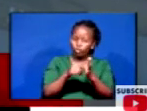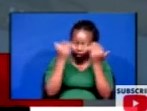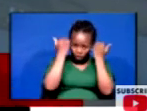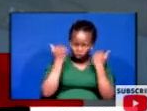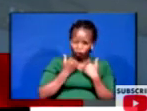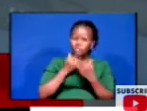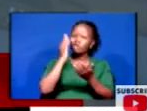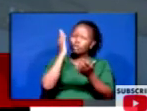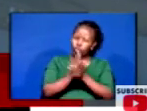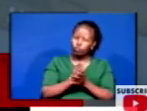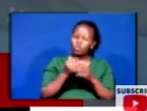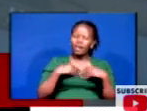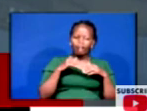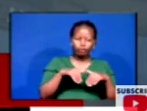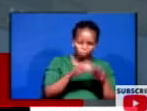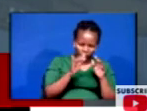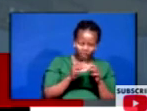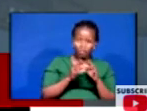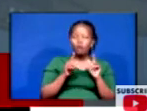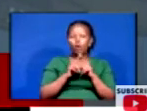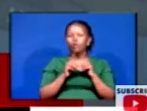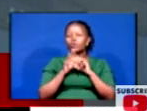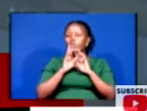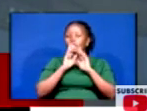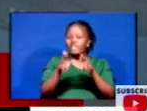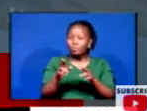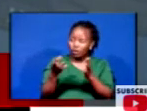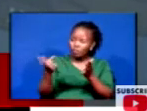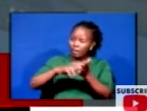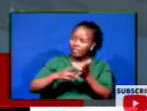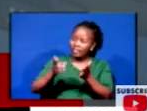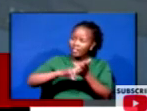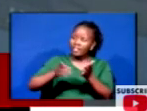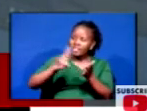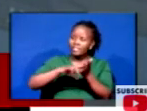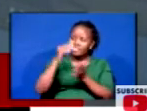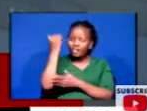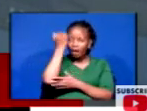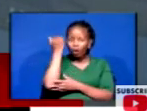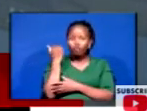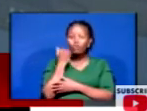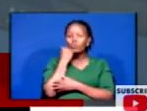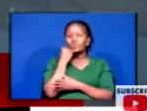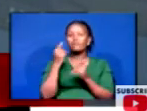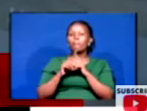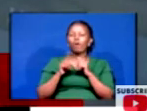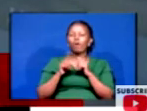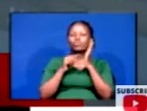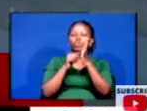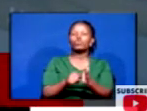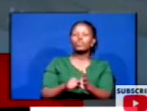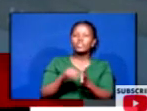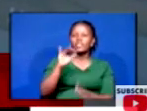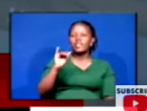the report of the registrar did, in fact, that to a greater extent, IBC complied. Mm-hmm. And when you